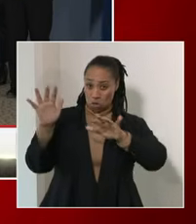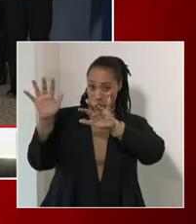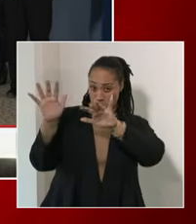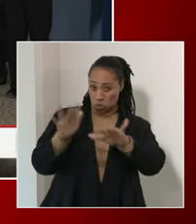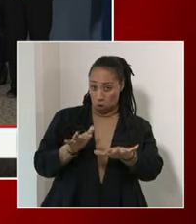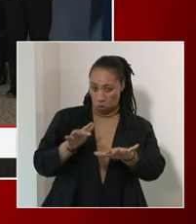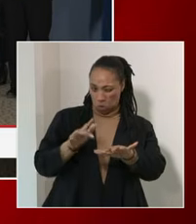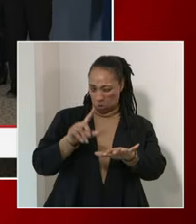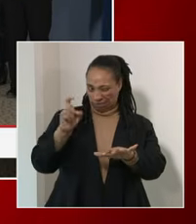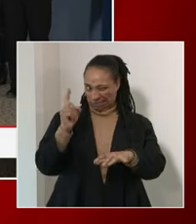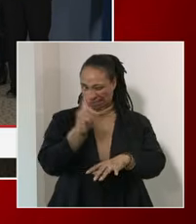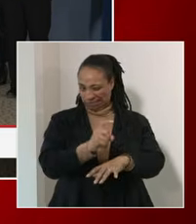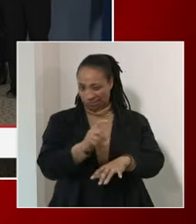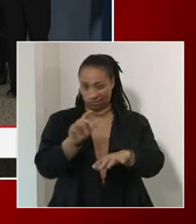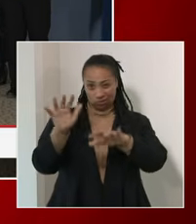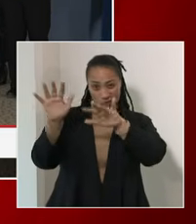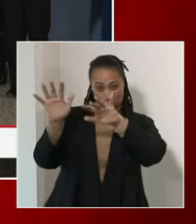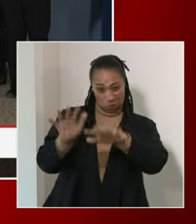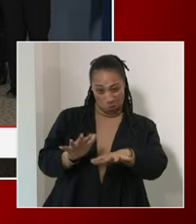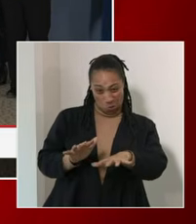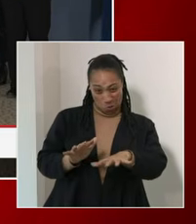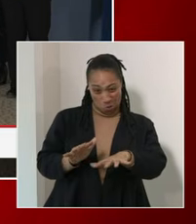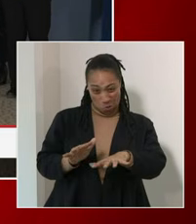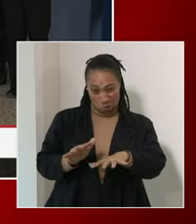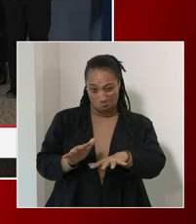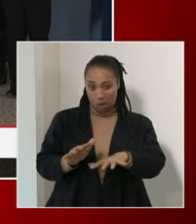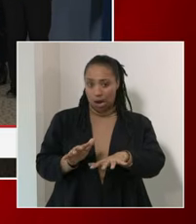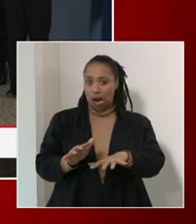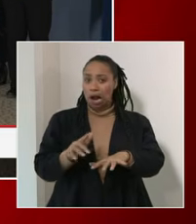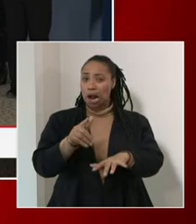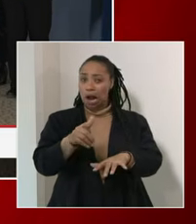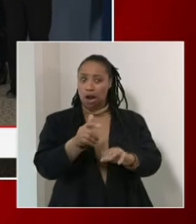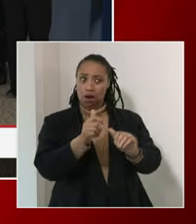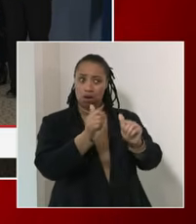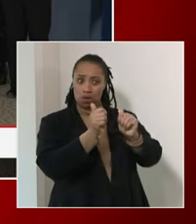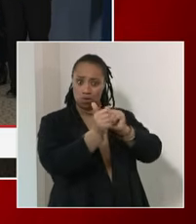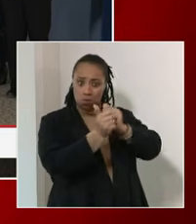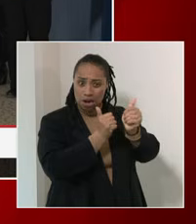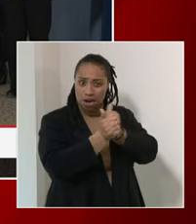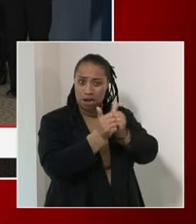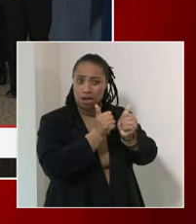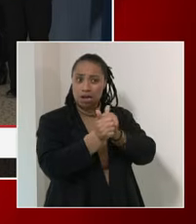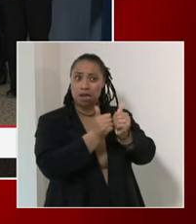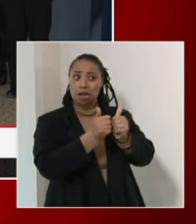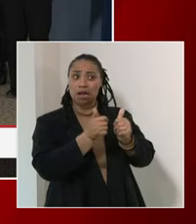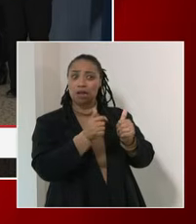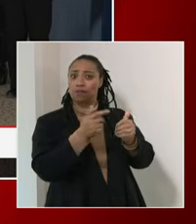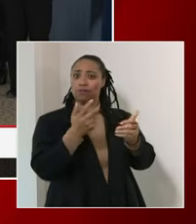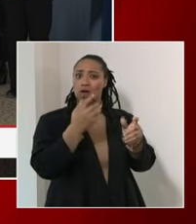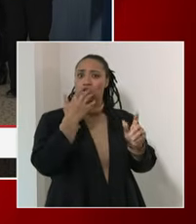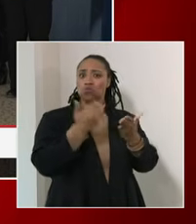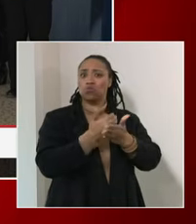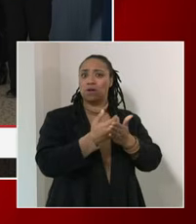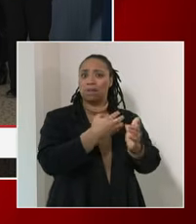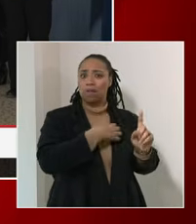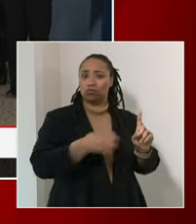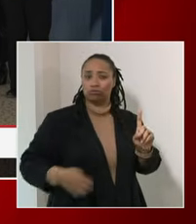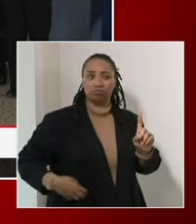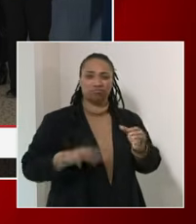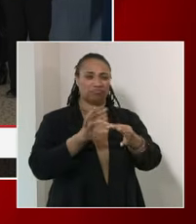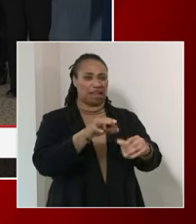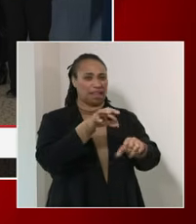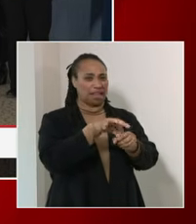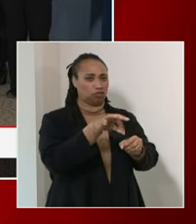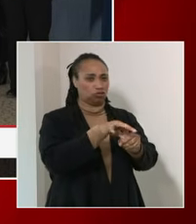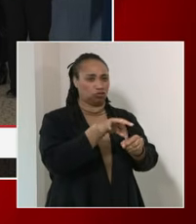campaign season. Lots of people out there running for office have a lot of opinions about how things are handled, what they're seeing on the ground. You've been through a number of storms